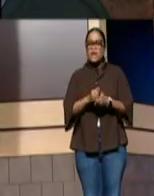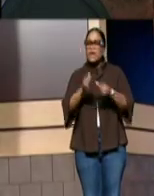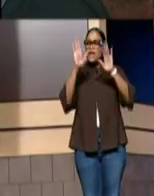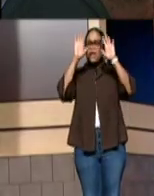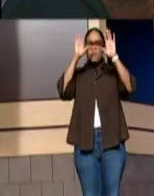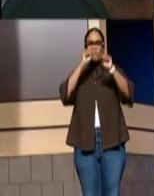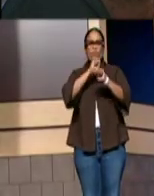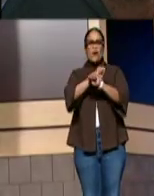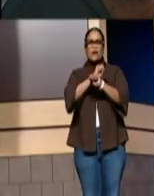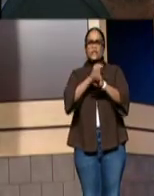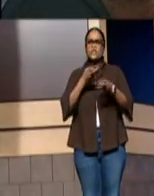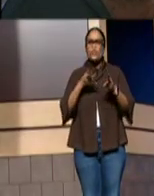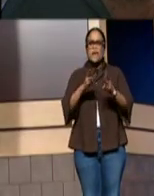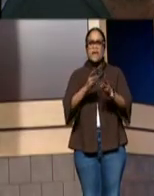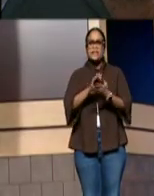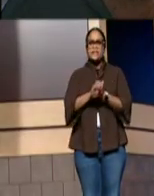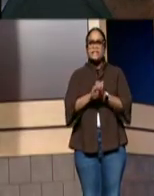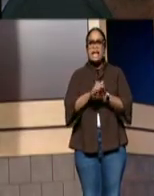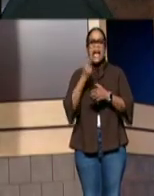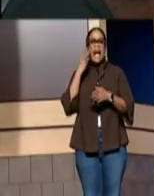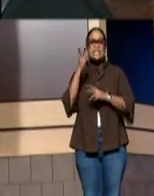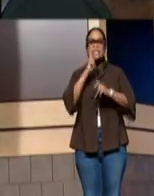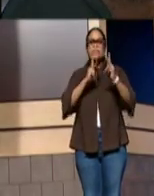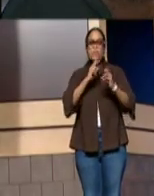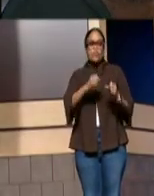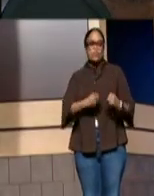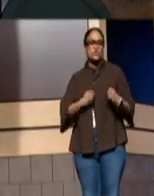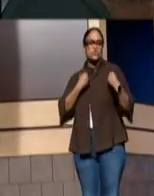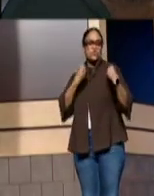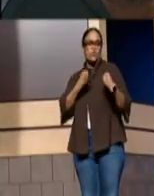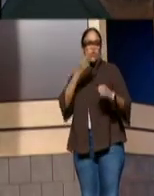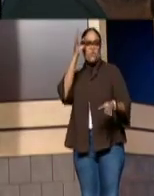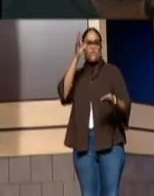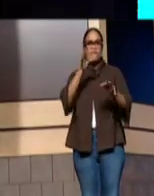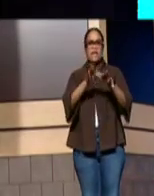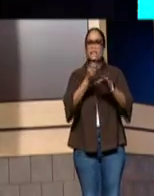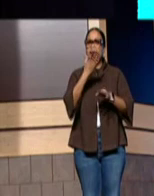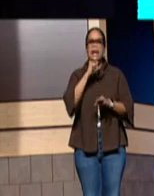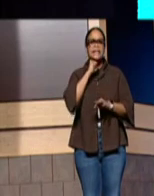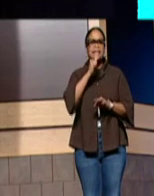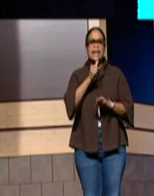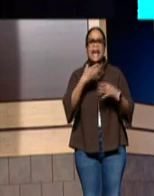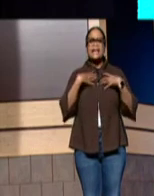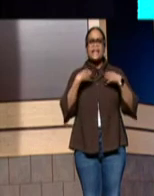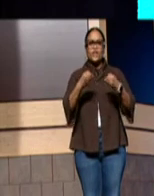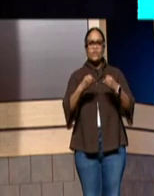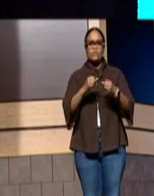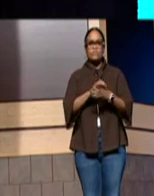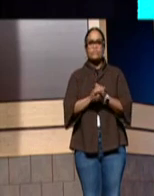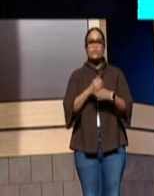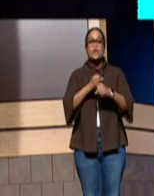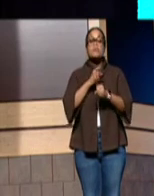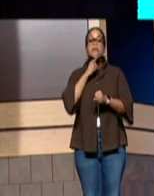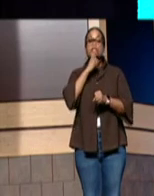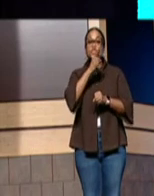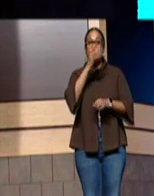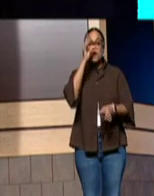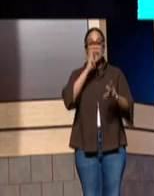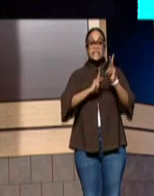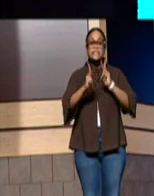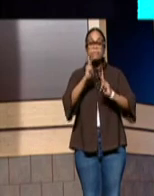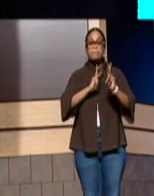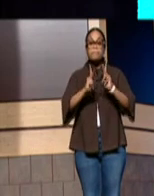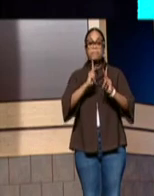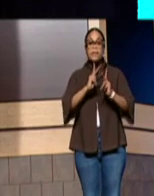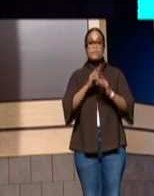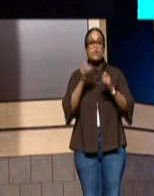ways. But I've also seen people with strong faith, God did not heal. What I want to make sure is that people who,